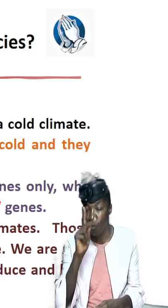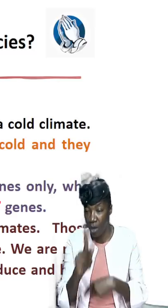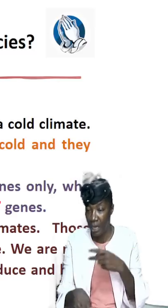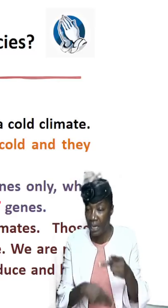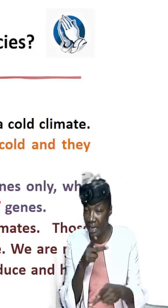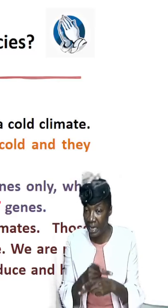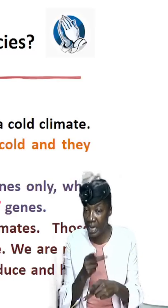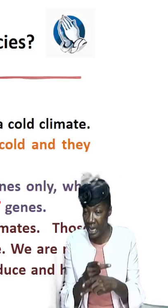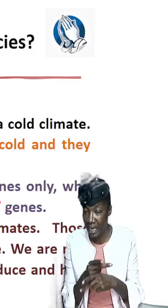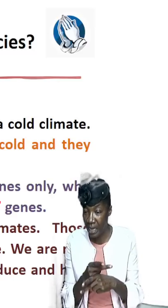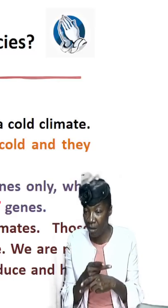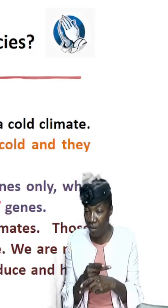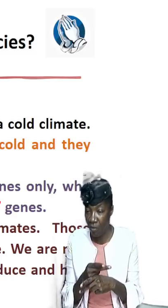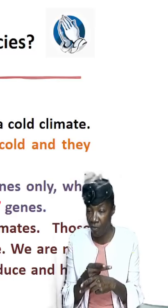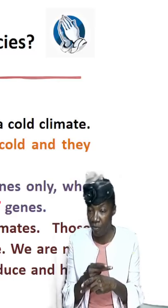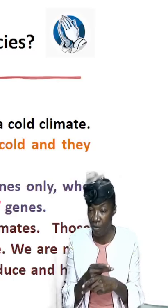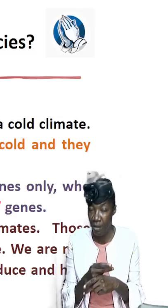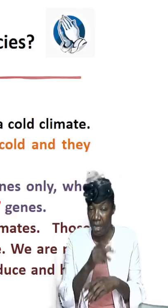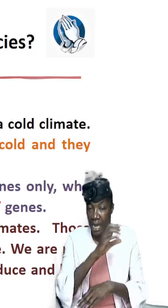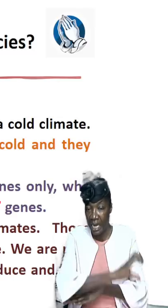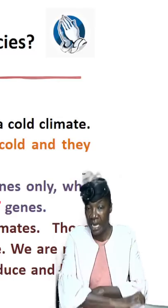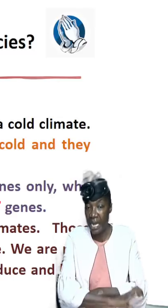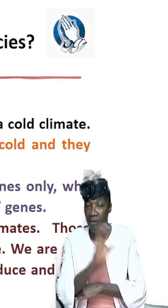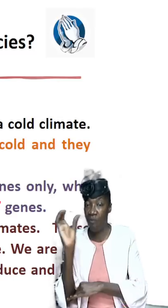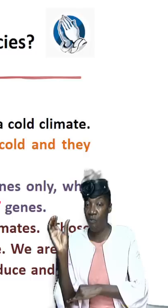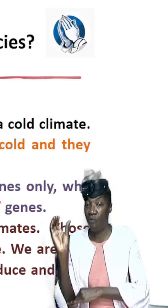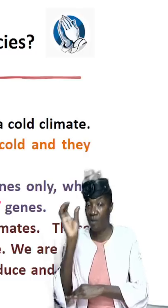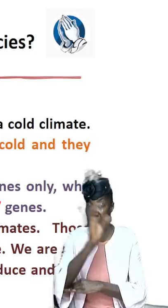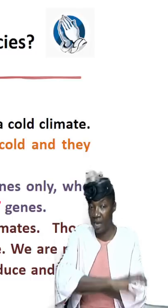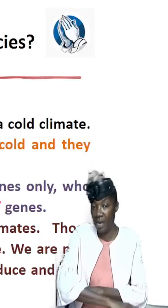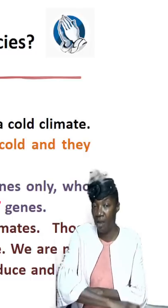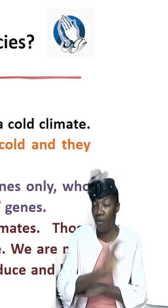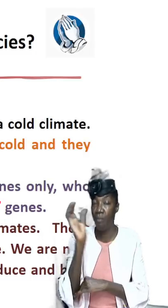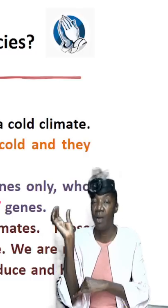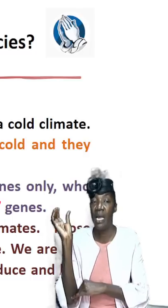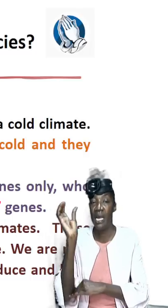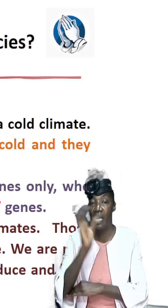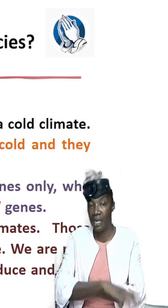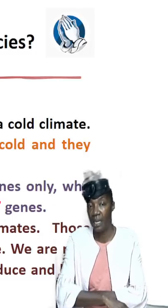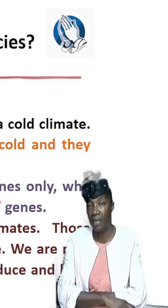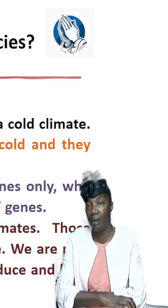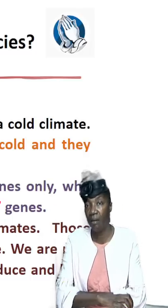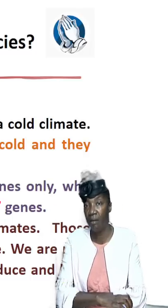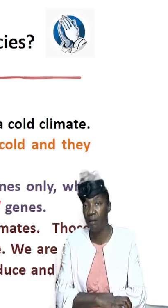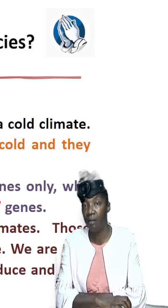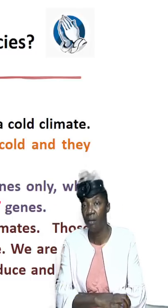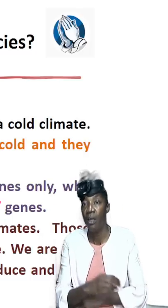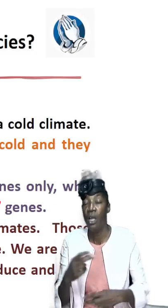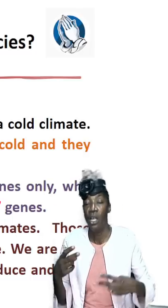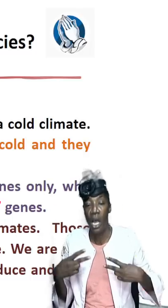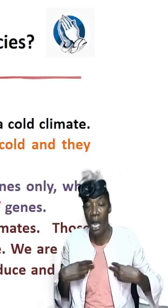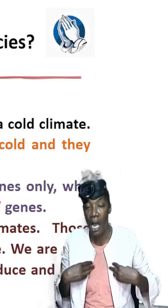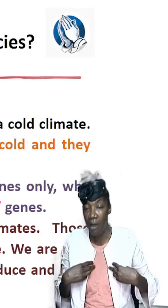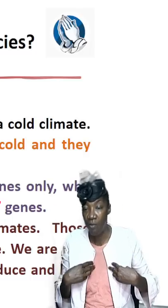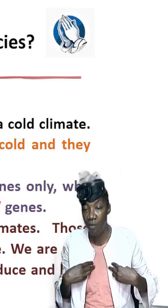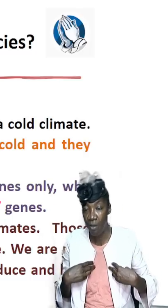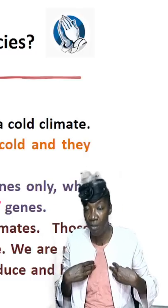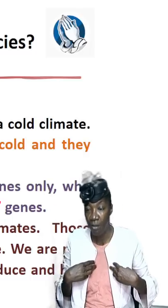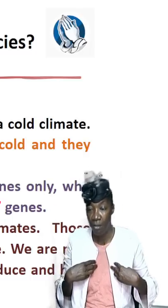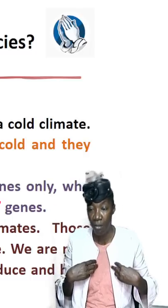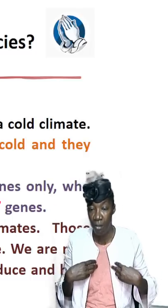climatic condition, one kind of element or the other. So you have, in terms of the weather conditions,